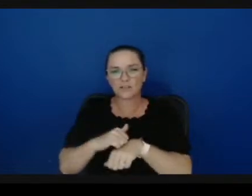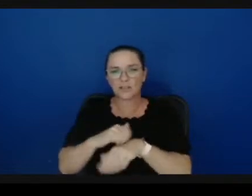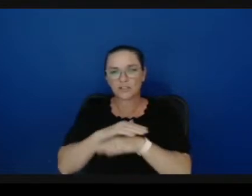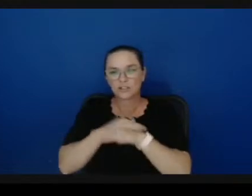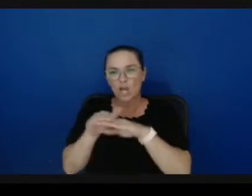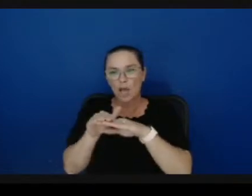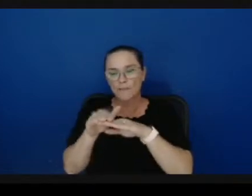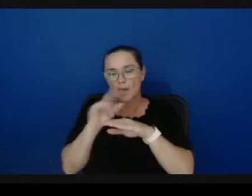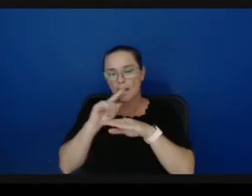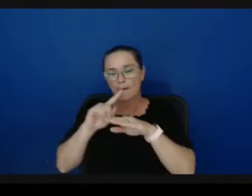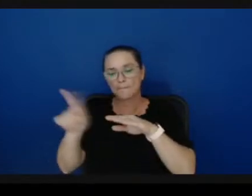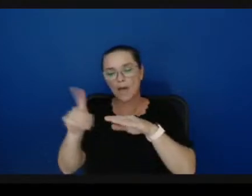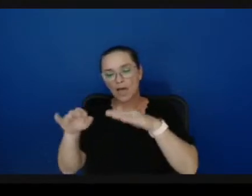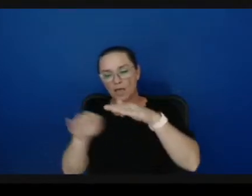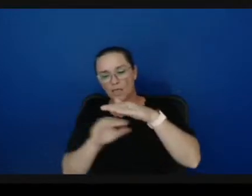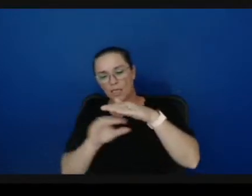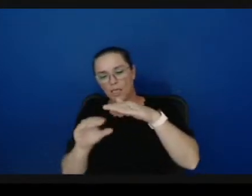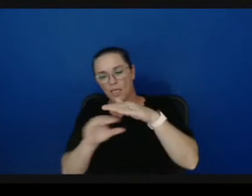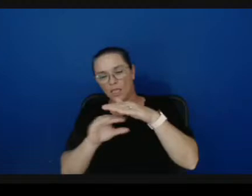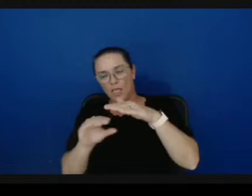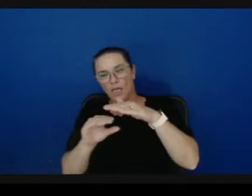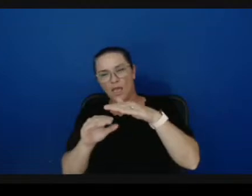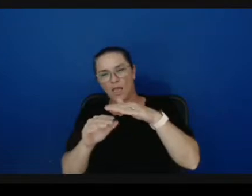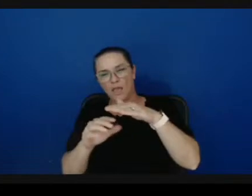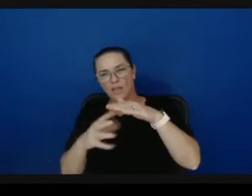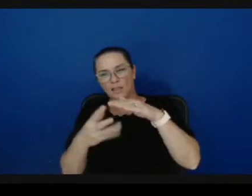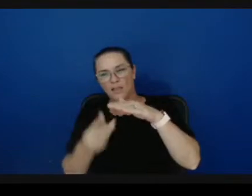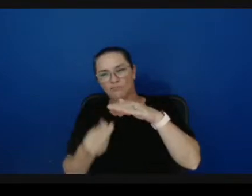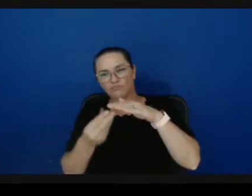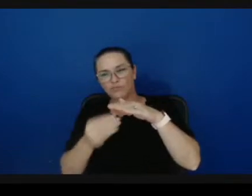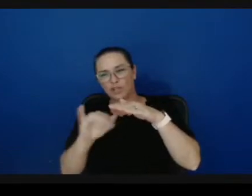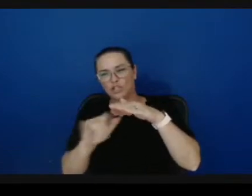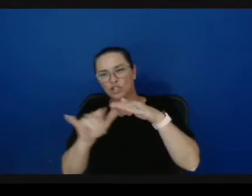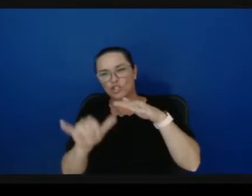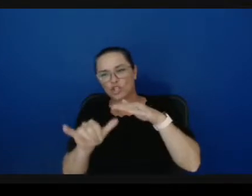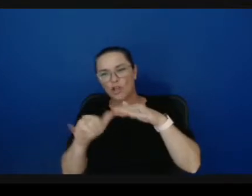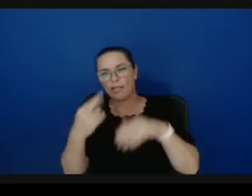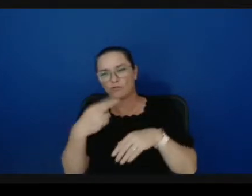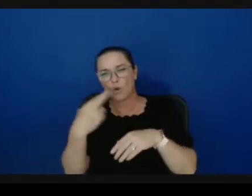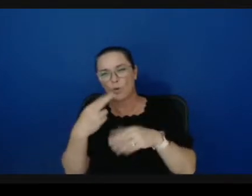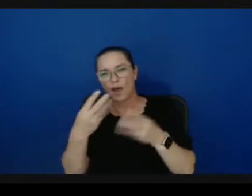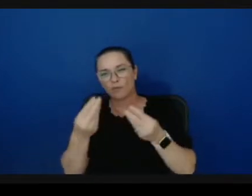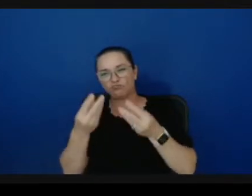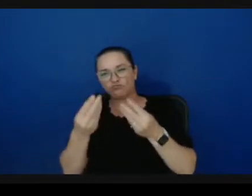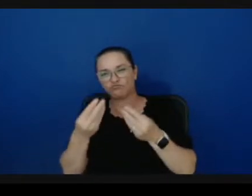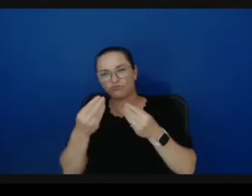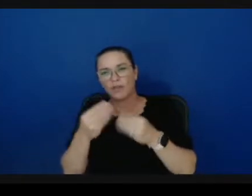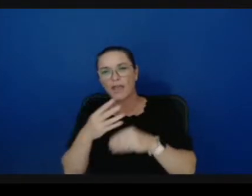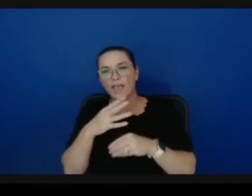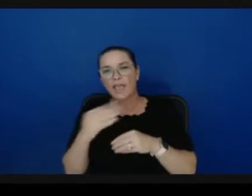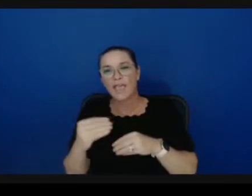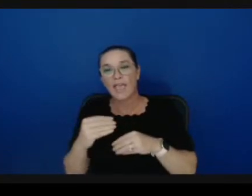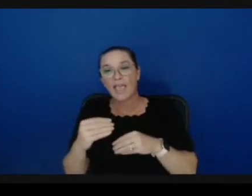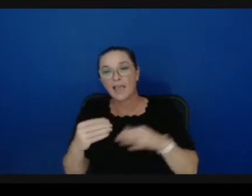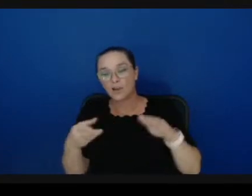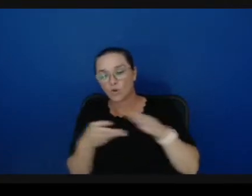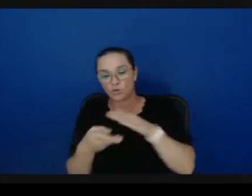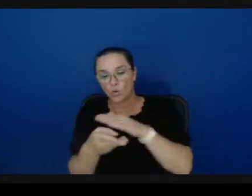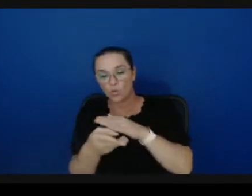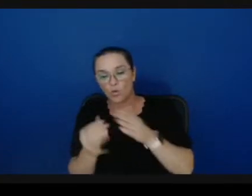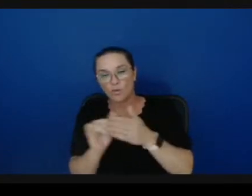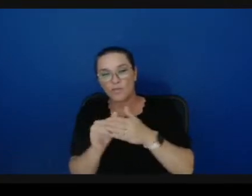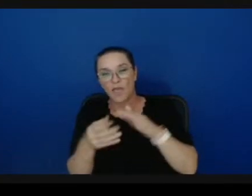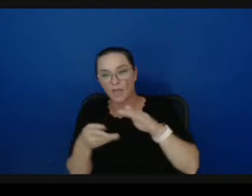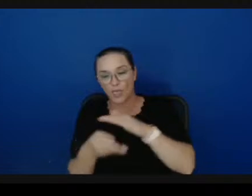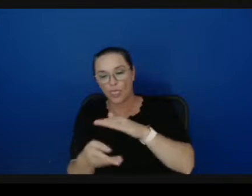is still molten, kind of like a jelly donut, so to speak, and the lava is able to flow through that molten layer to make it to the